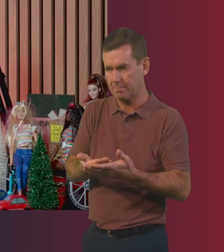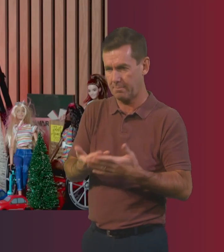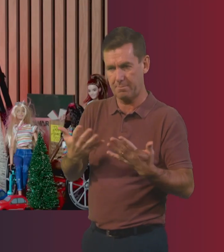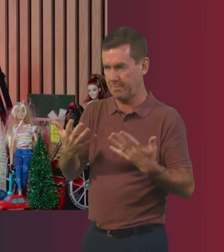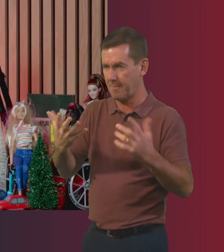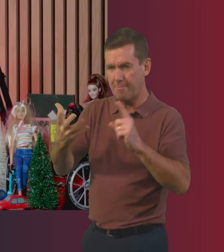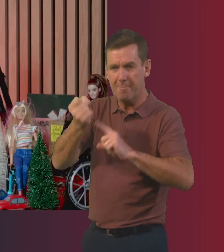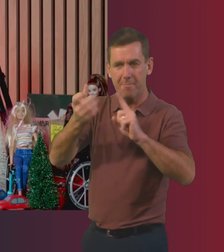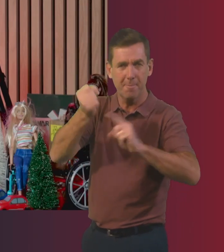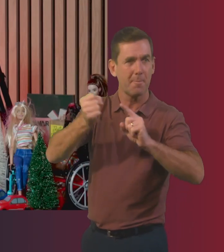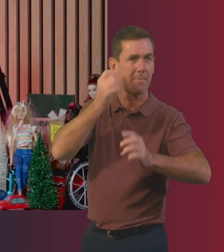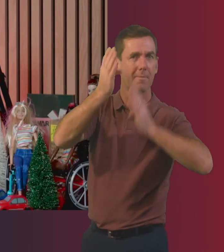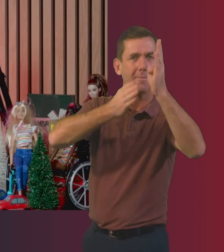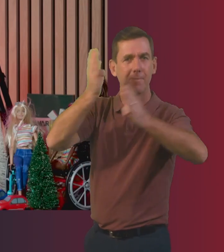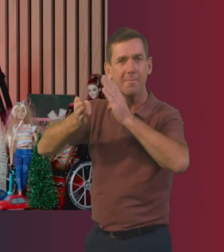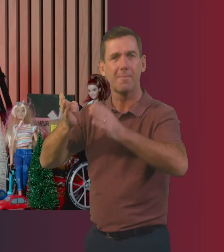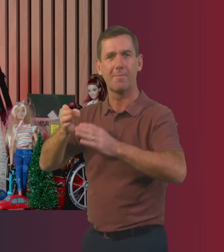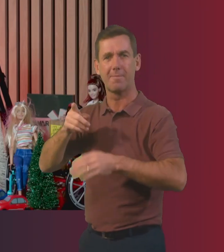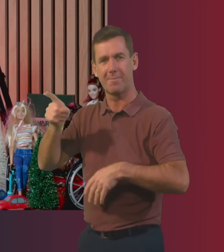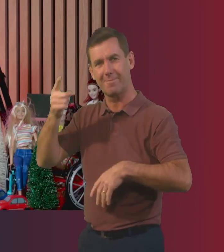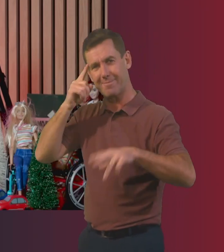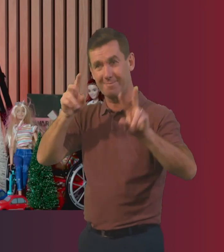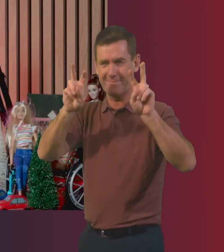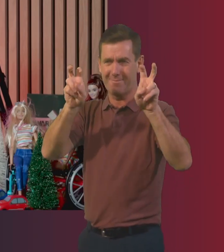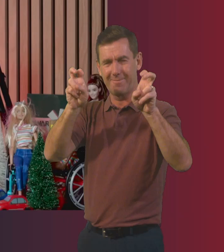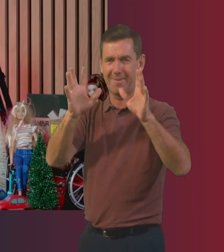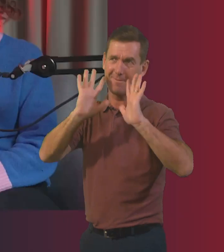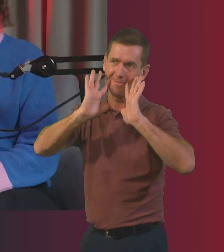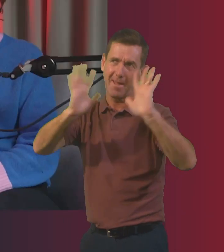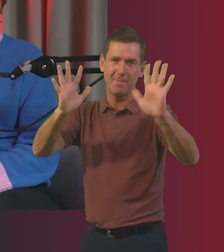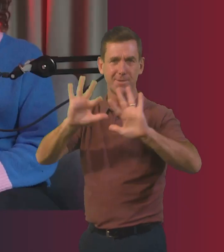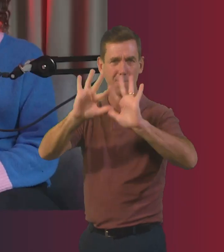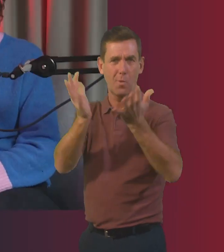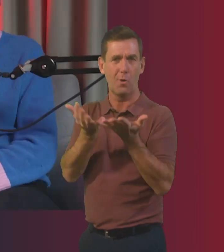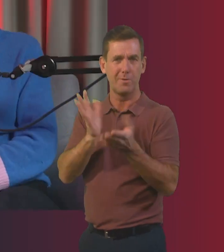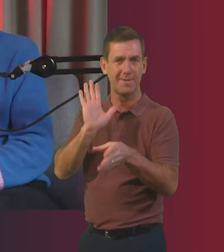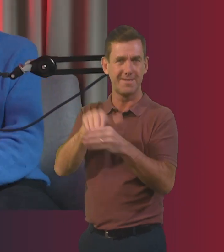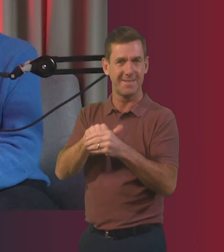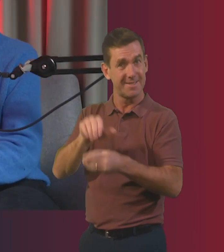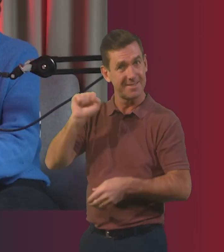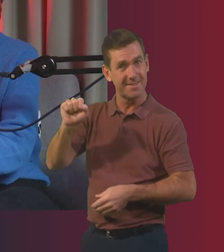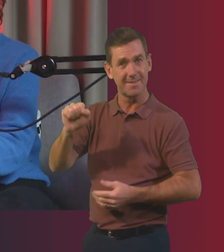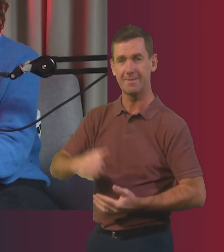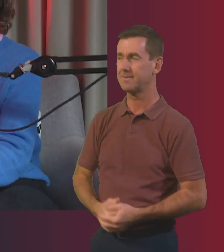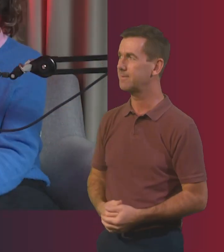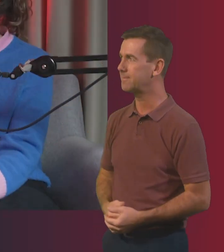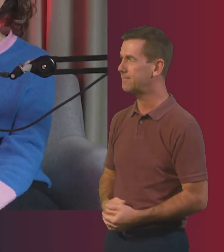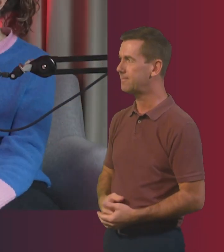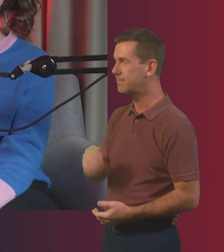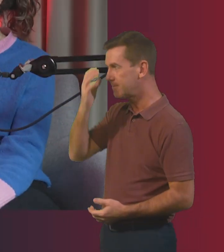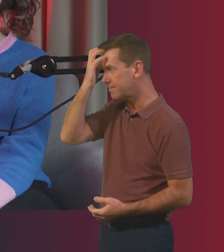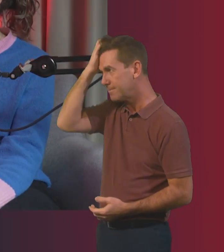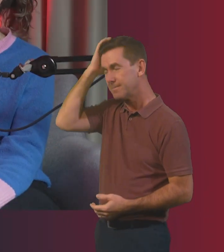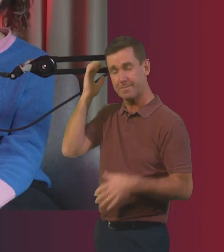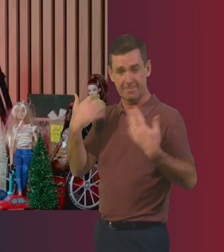both hands and really assimilated into the celeb world? I don't know about celeb world, but it's been wild. It's